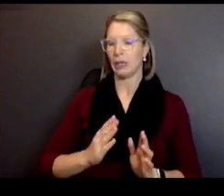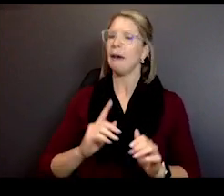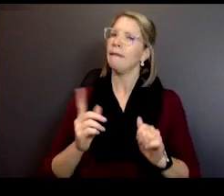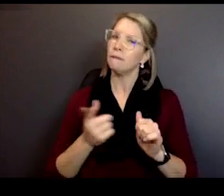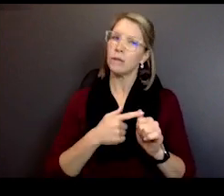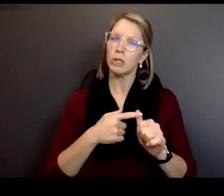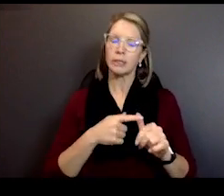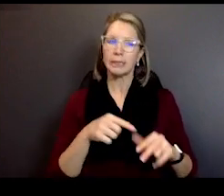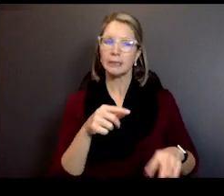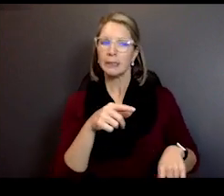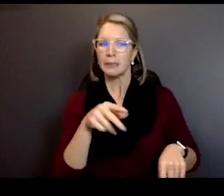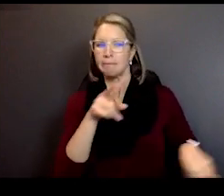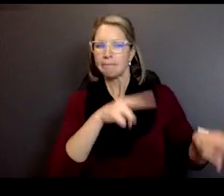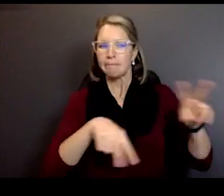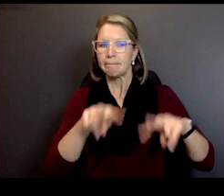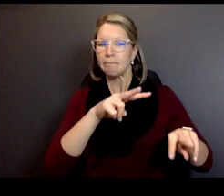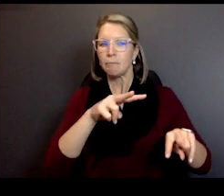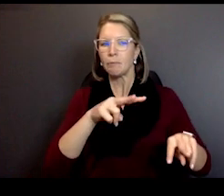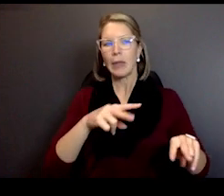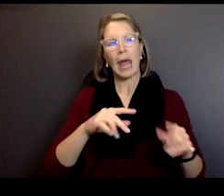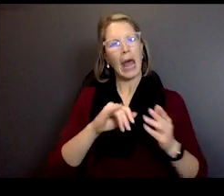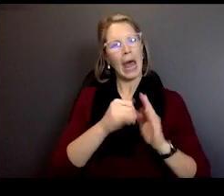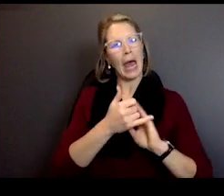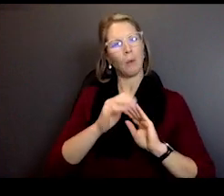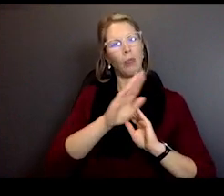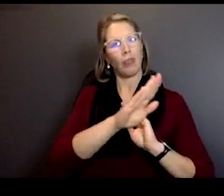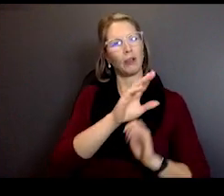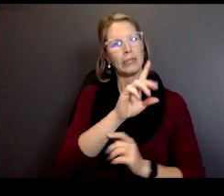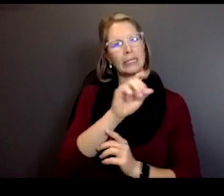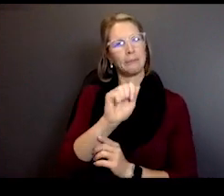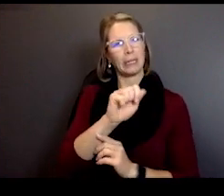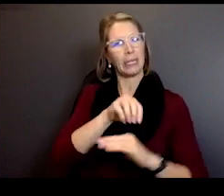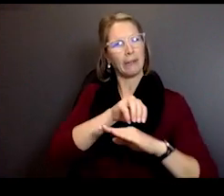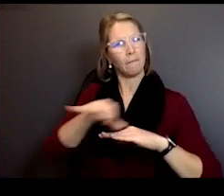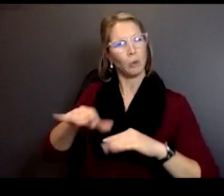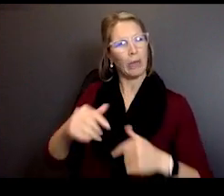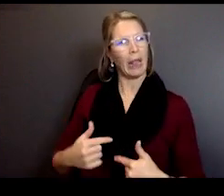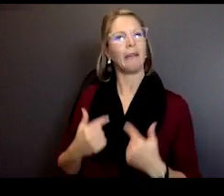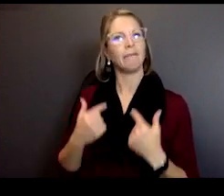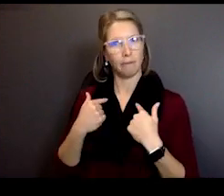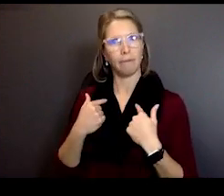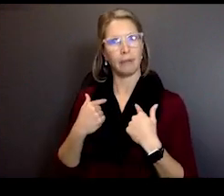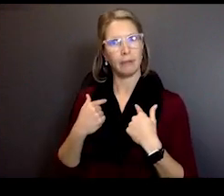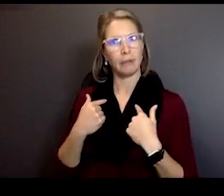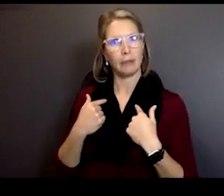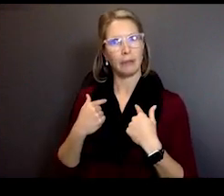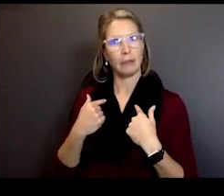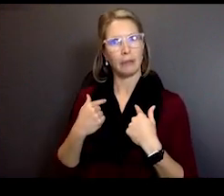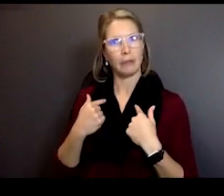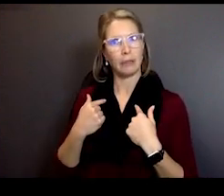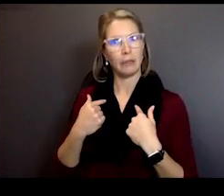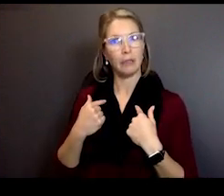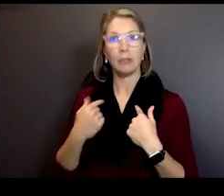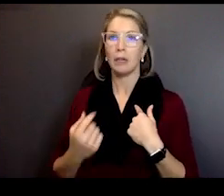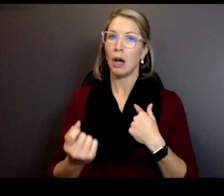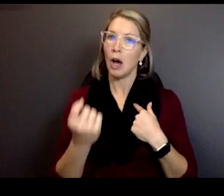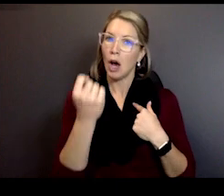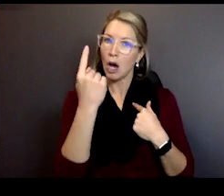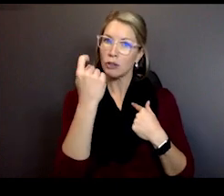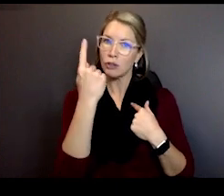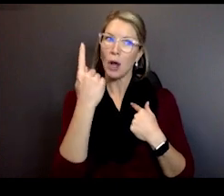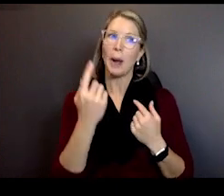judgment to describe and certify the effects of the impairment on your patient. It's important to note that although